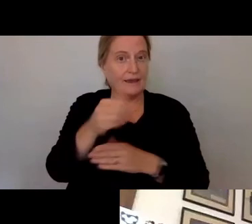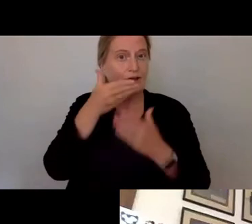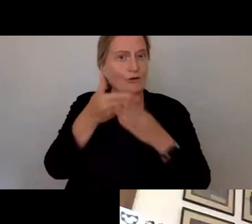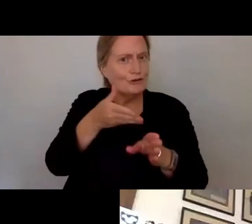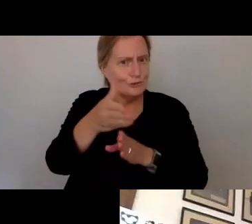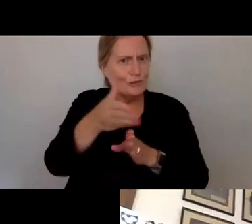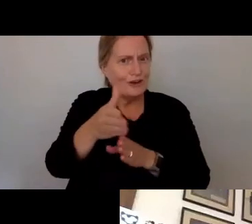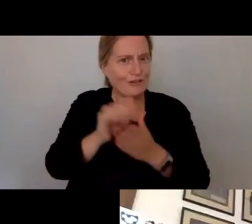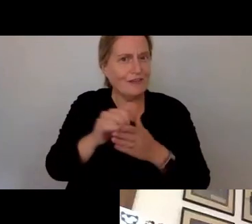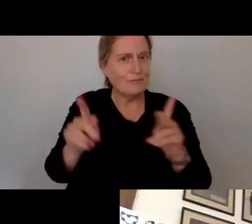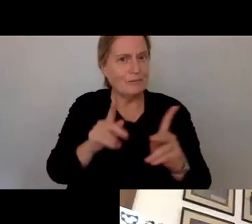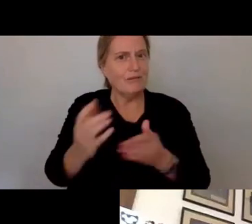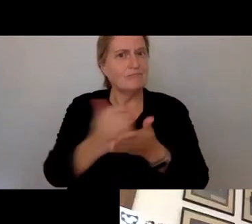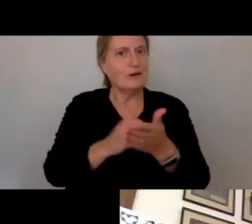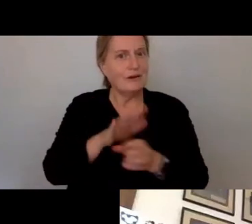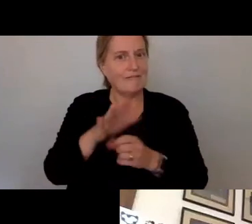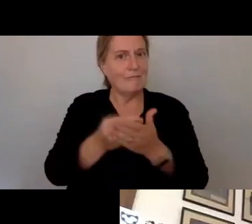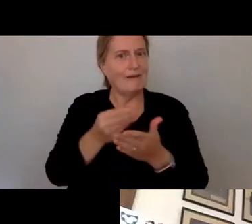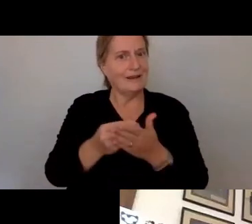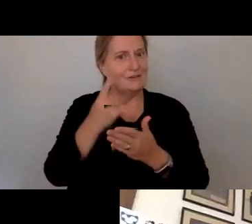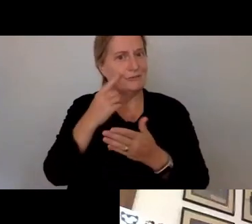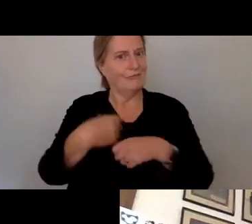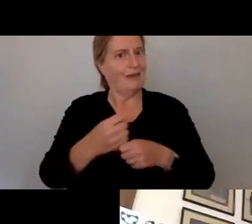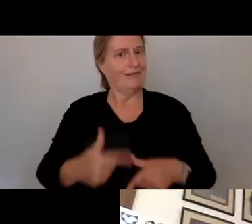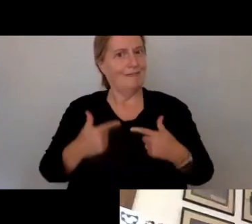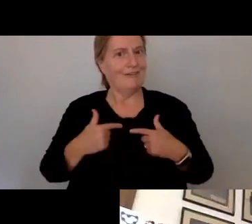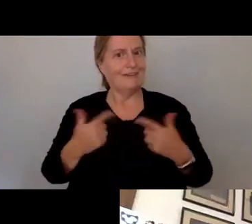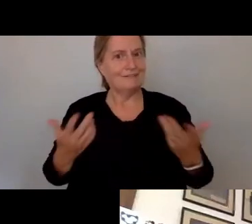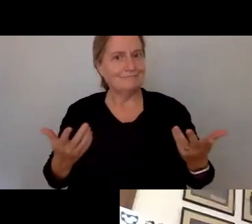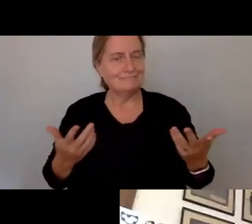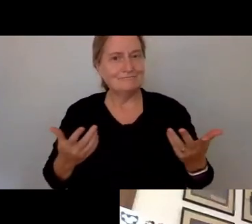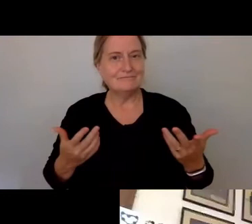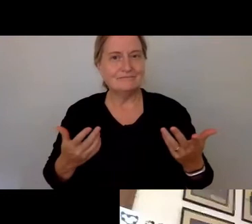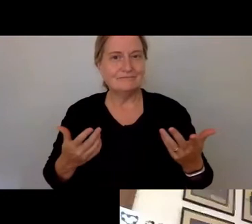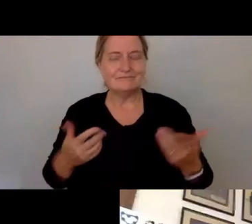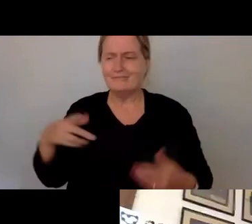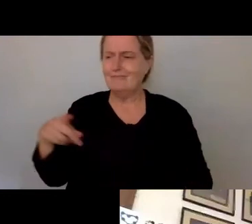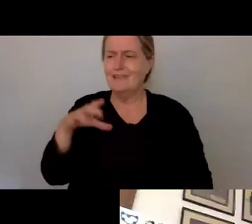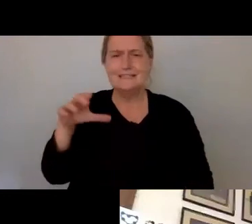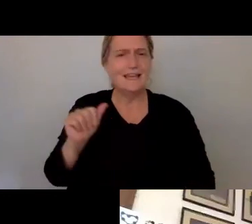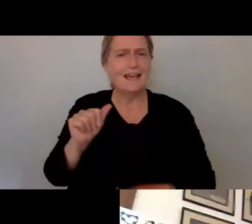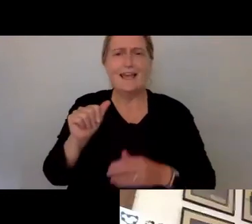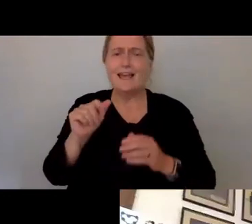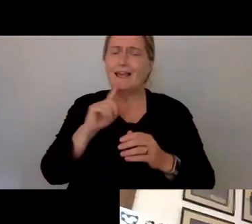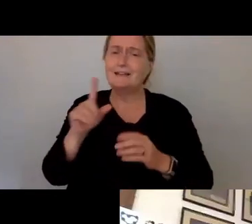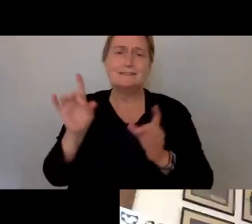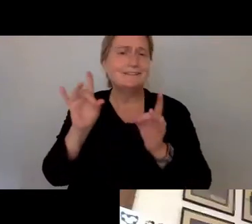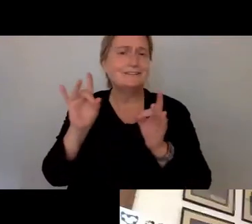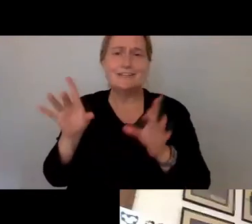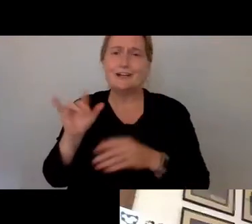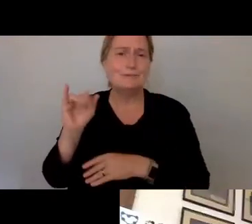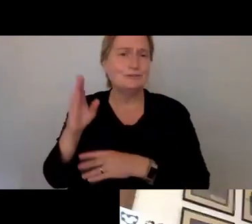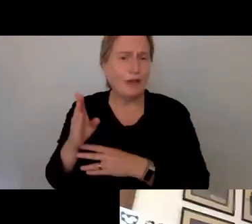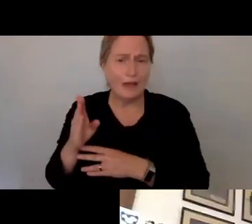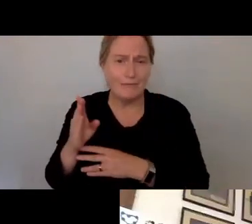this that are PCAs, is they love their work. It is one of the worst jobs you could ever want in terms of the content of the